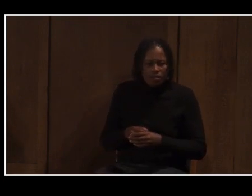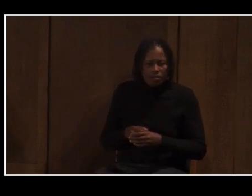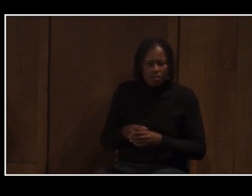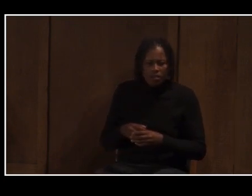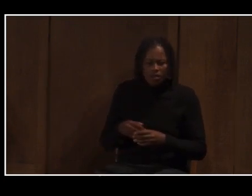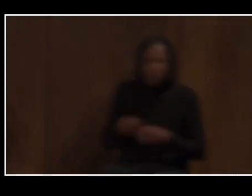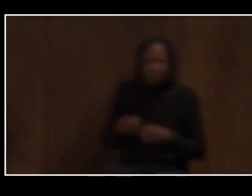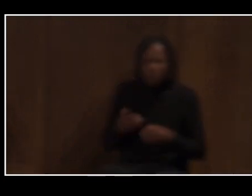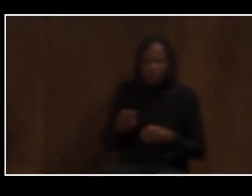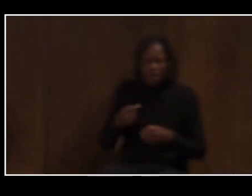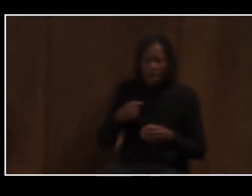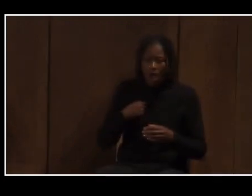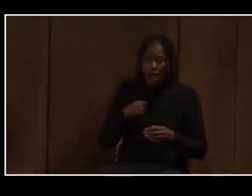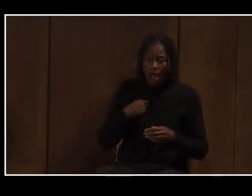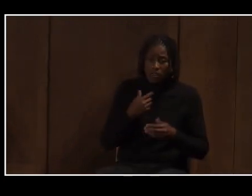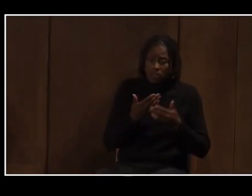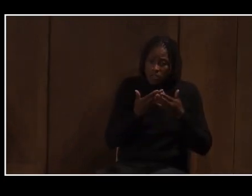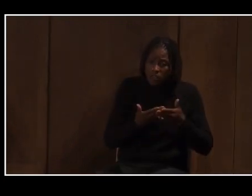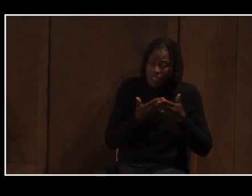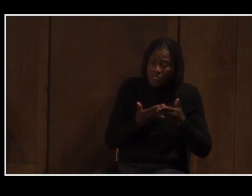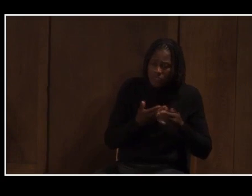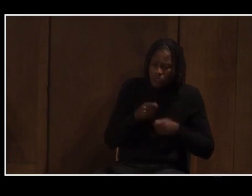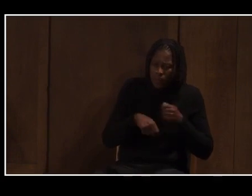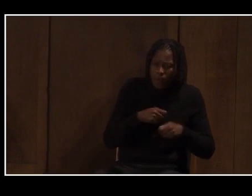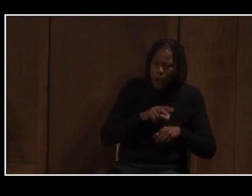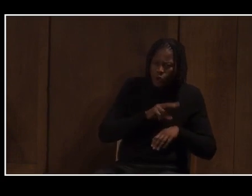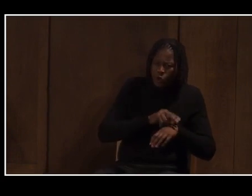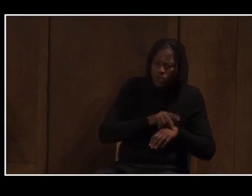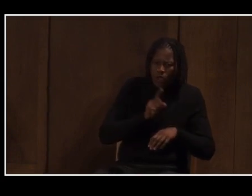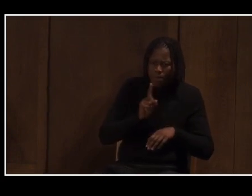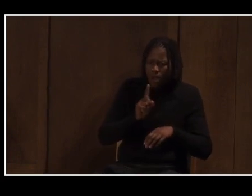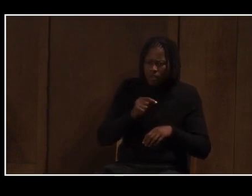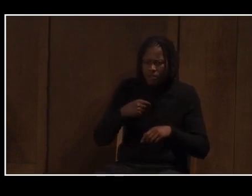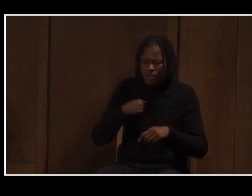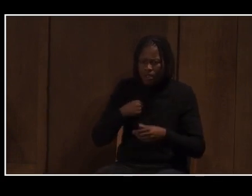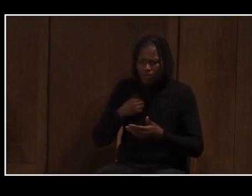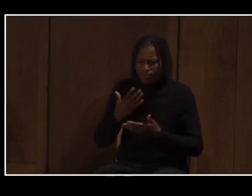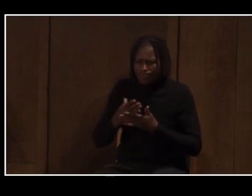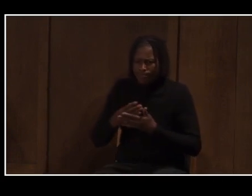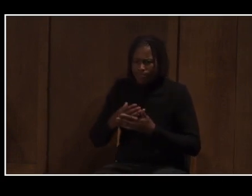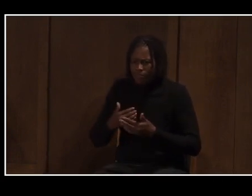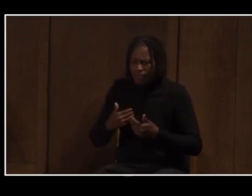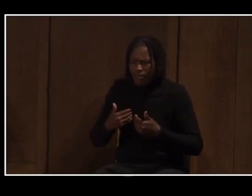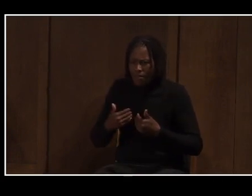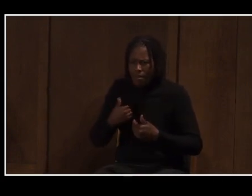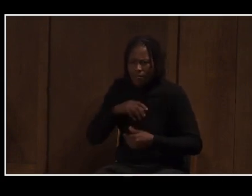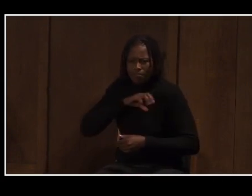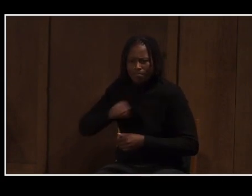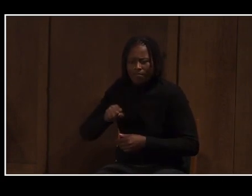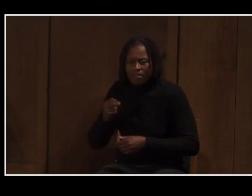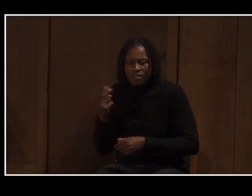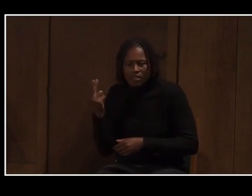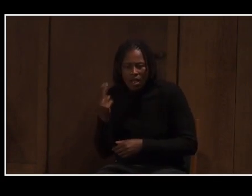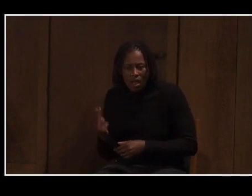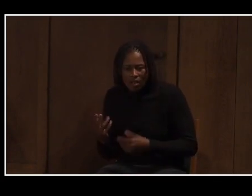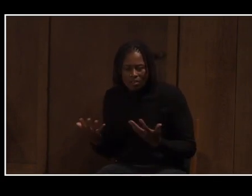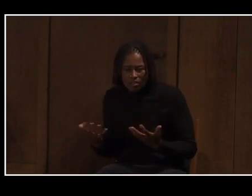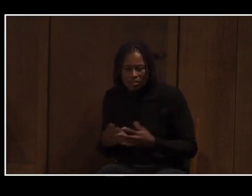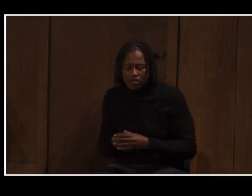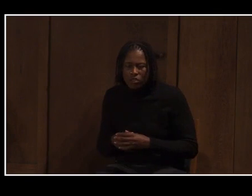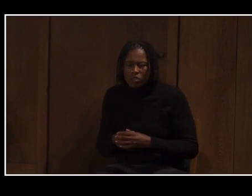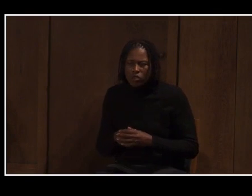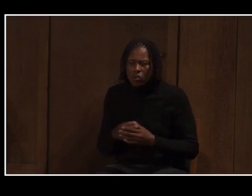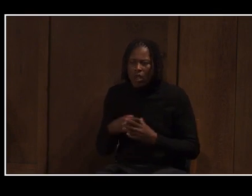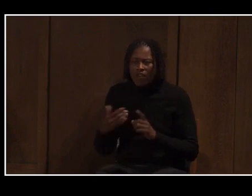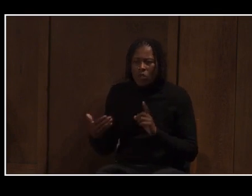doctor. So, like, for me, this is the thing which I've noticed, is that actually having these